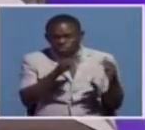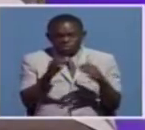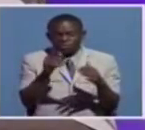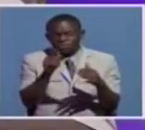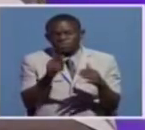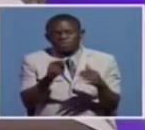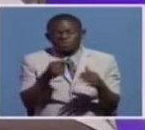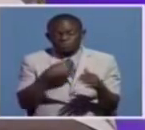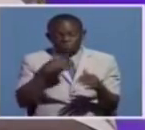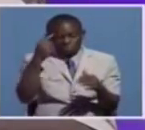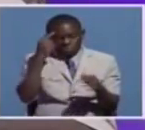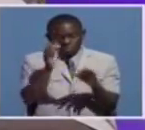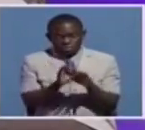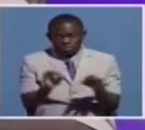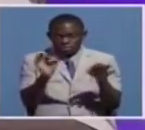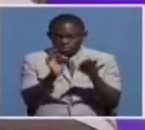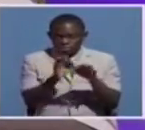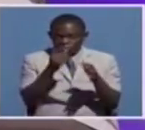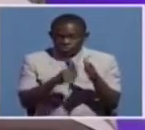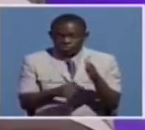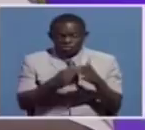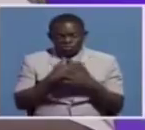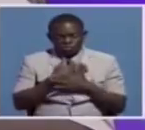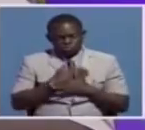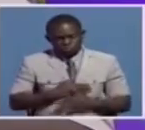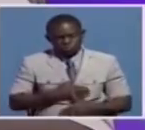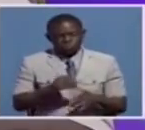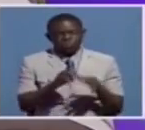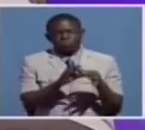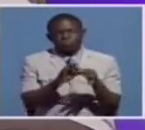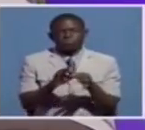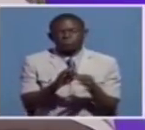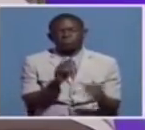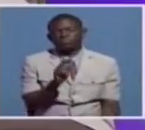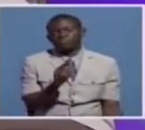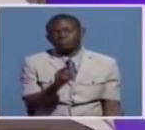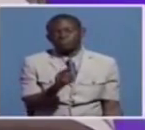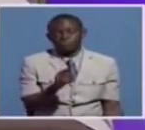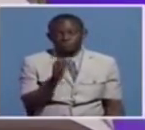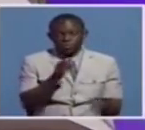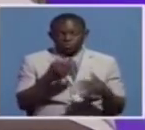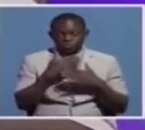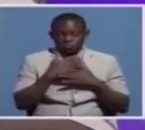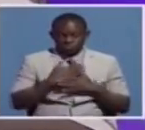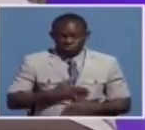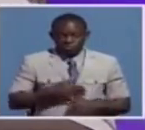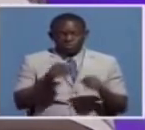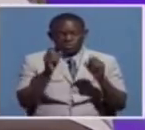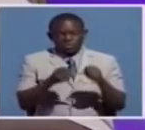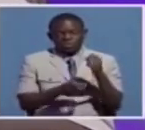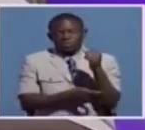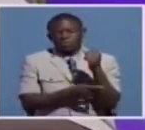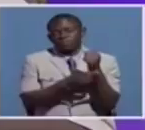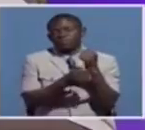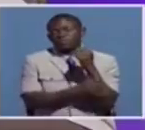progress. So for him, I think that the nation can learn that, especially at this particular time, not to be